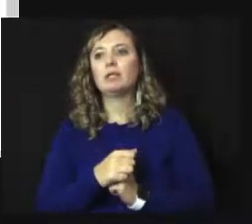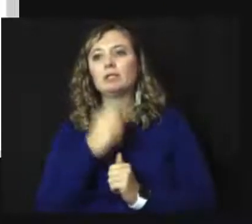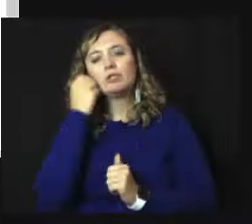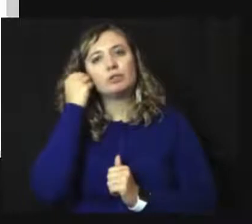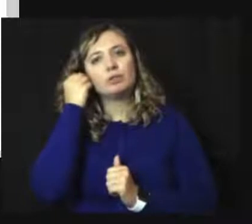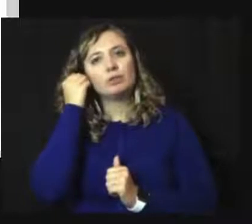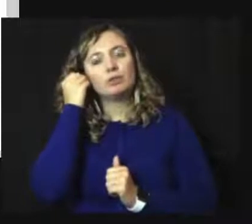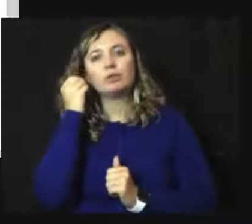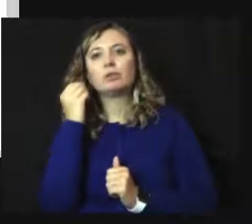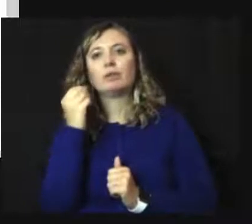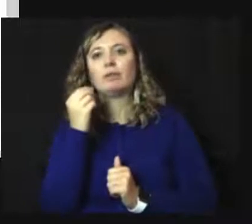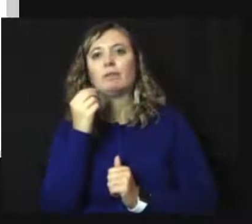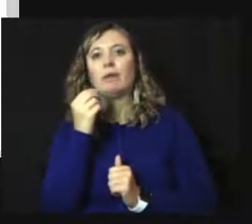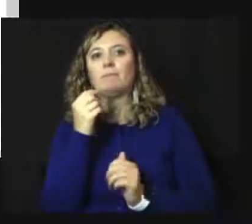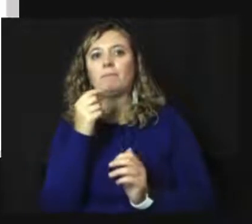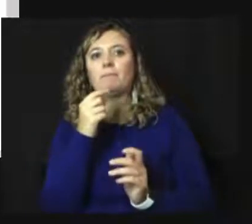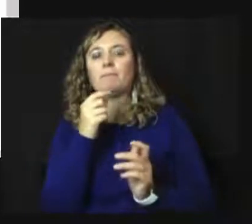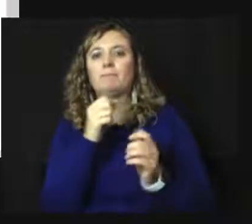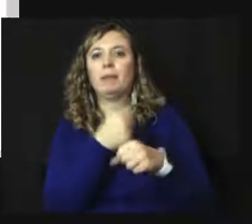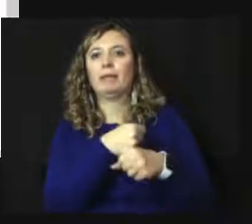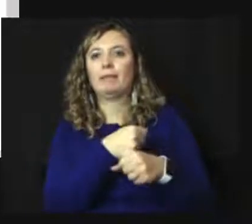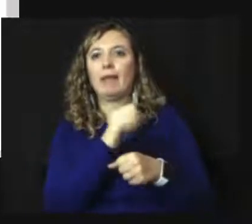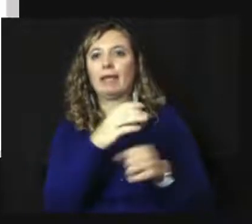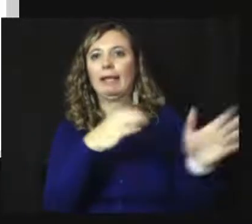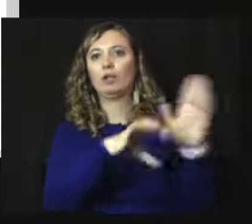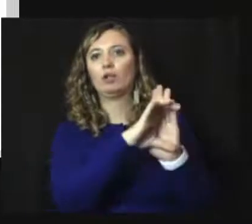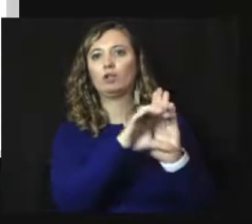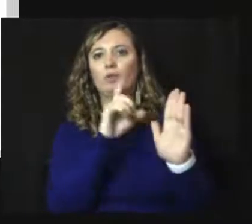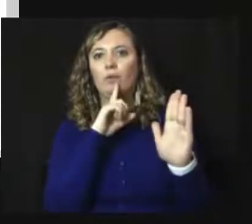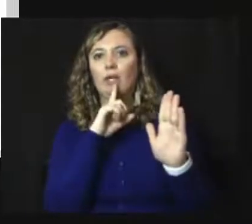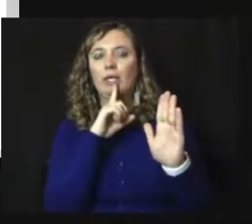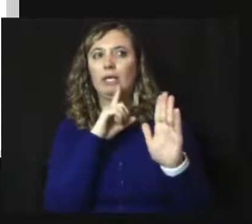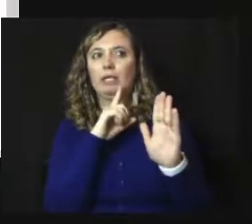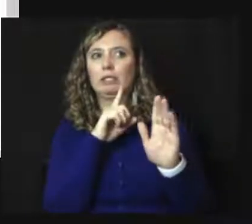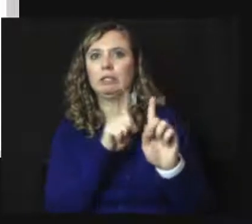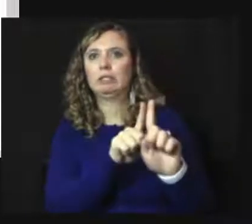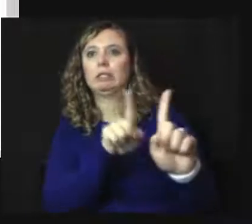the autistic character or the autistic archetype character,